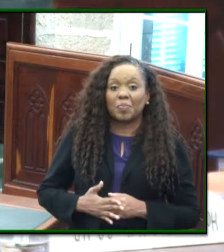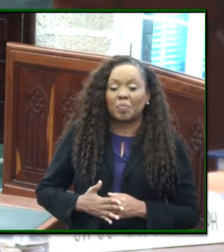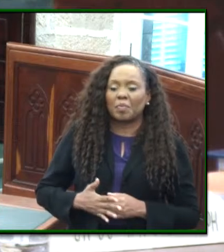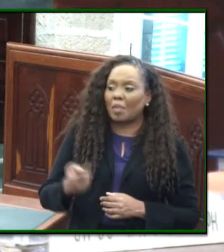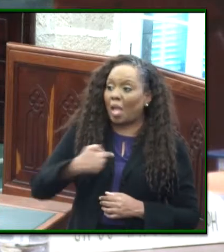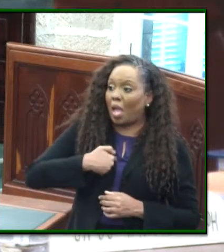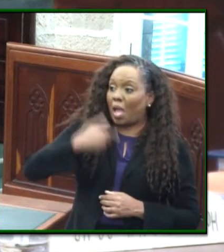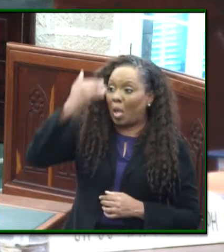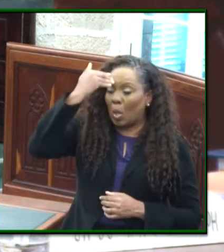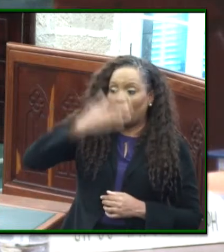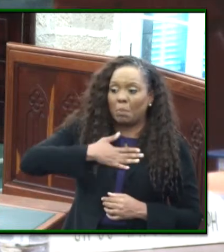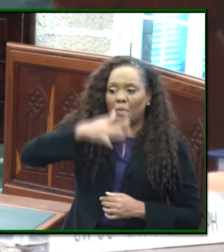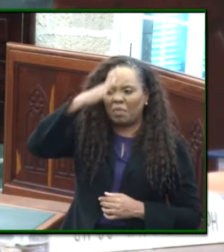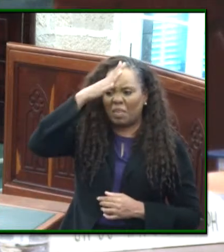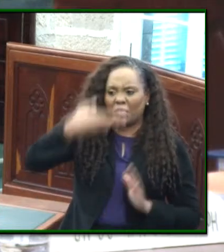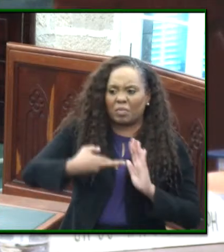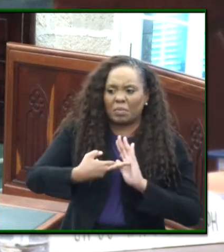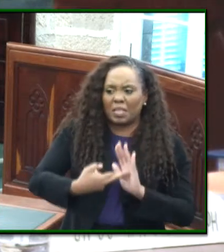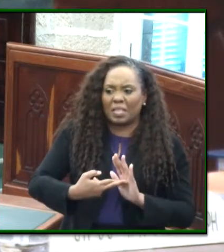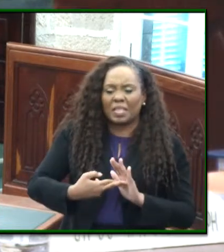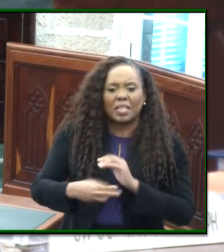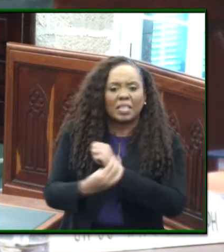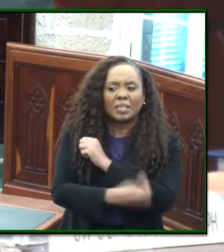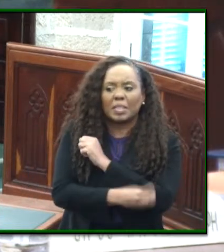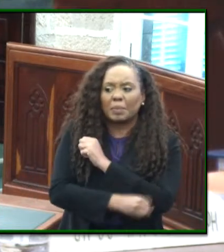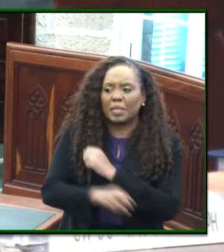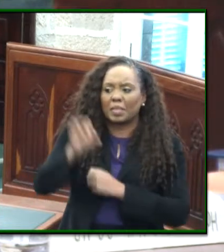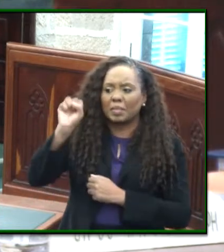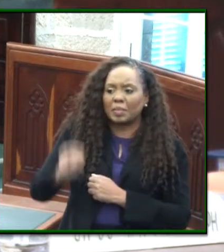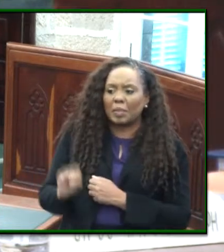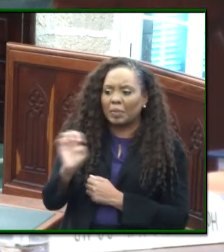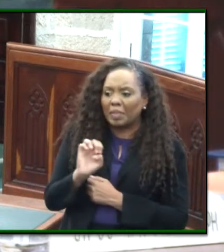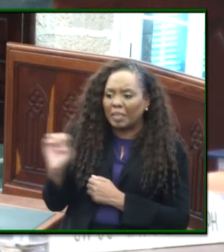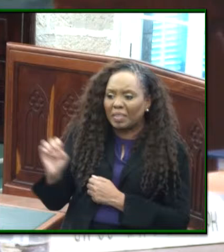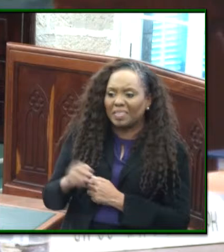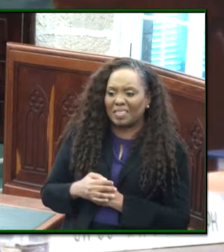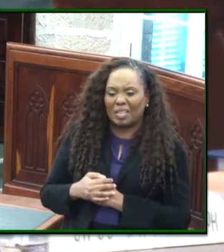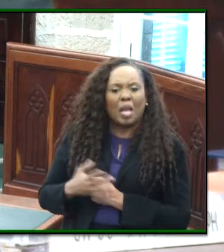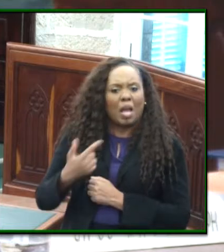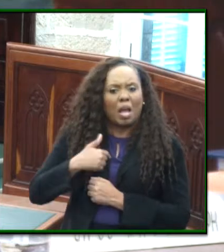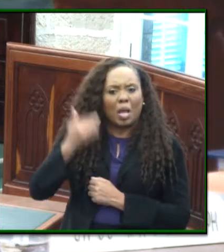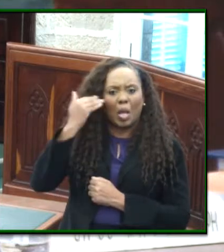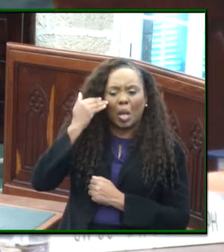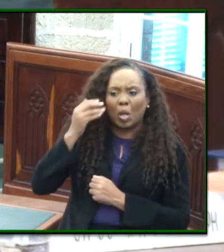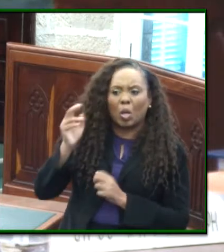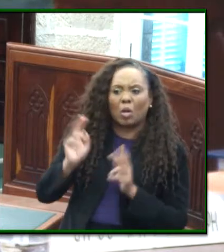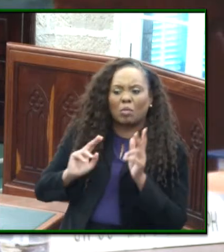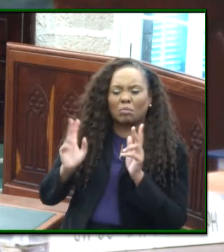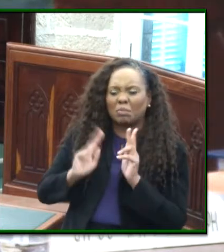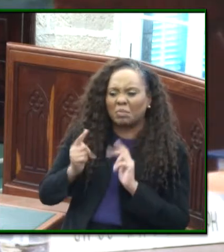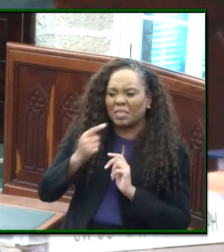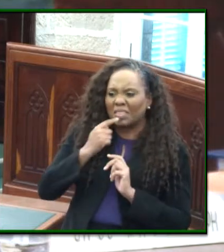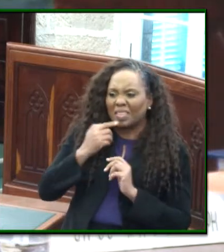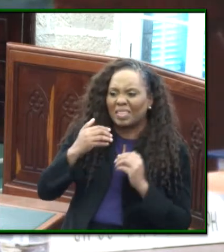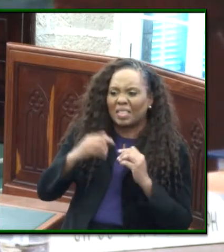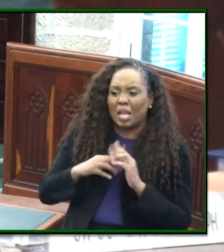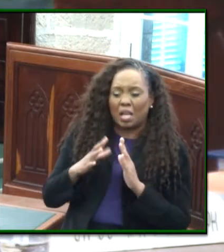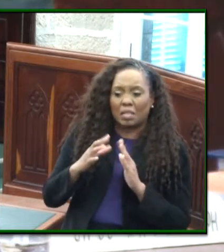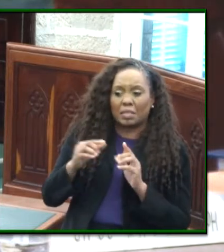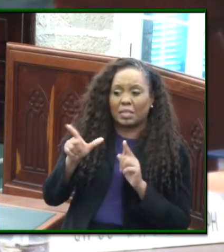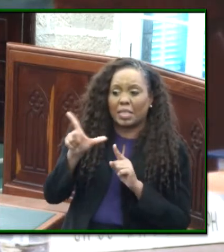he came in at a time when the Pine was referred to as P for Pine, P for Perry, and P for prison. And the Perry in